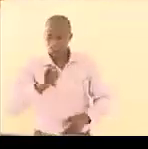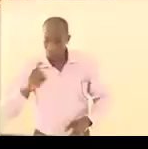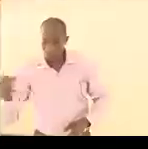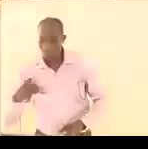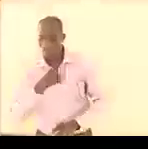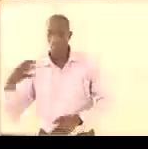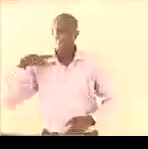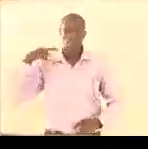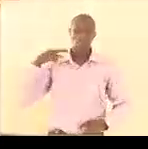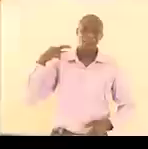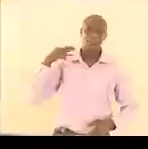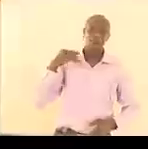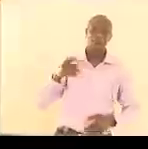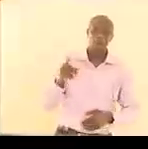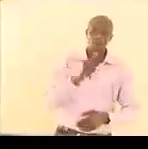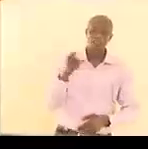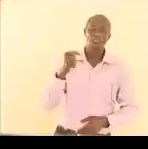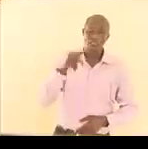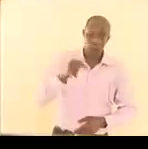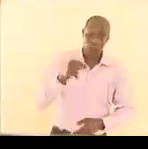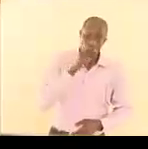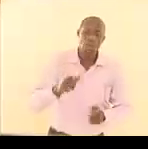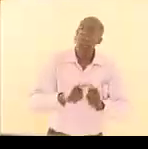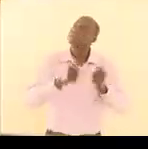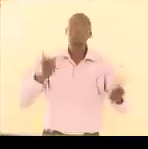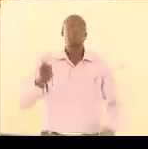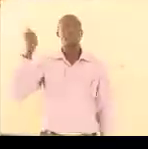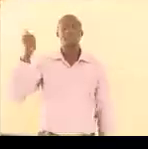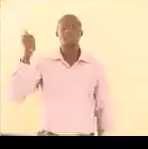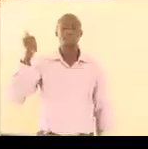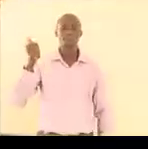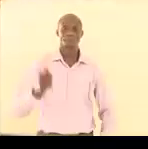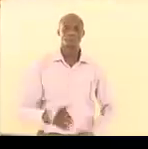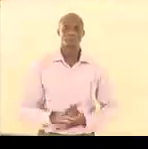and to apply them where the need is greatest.